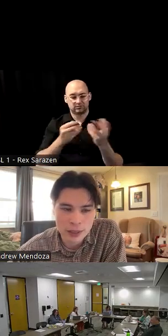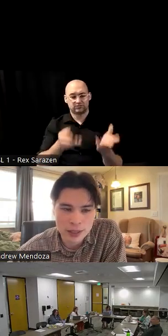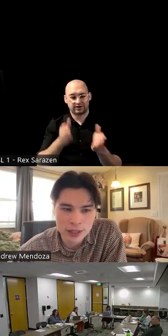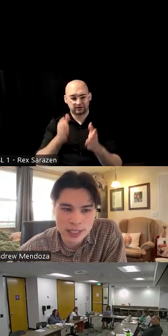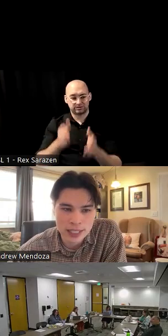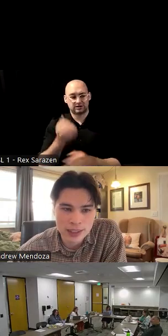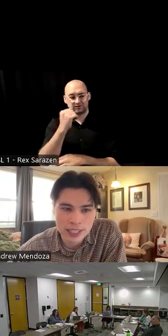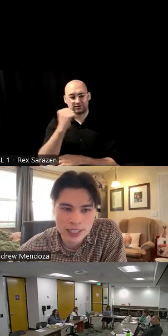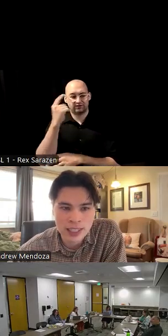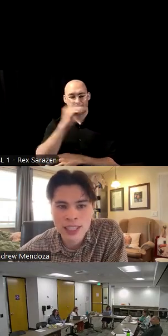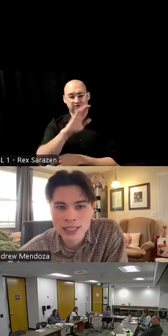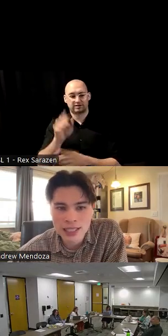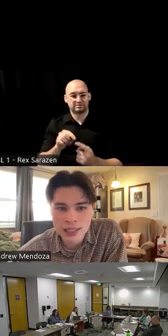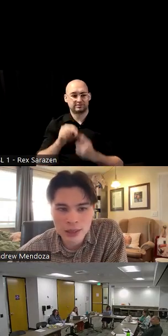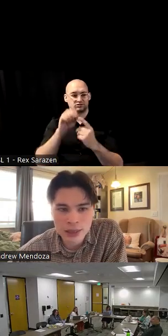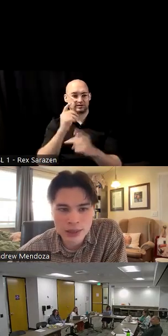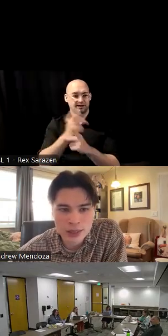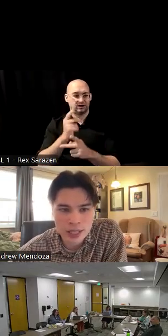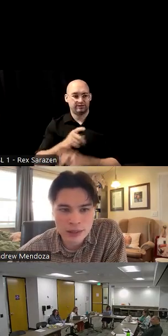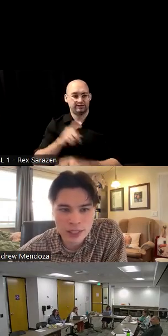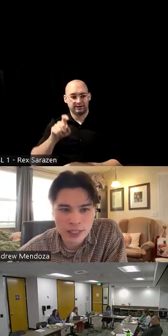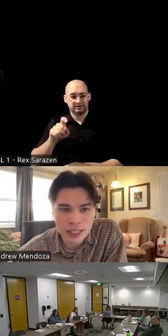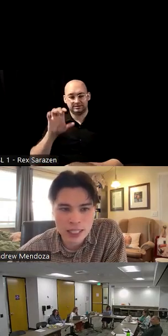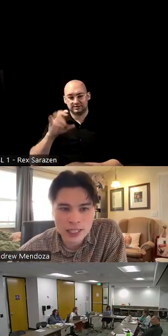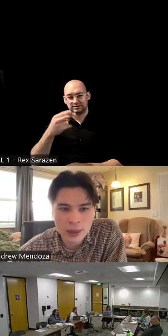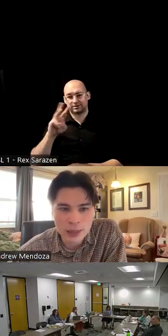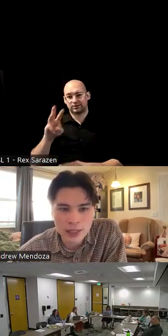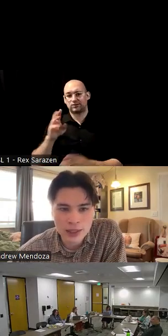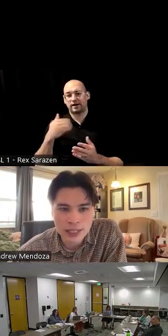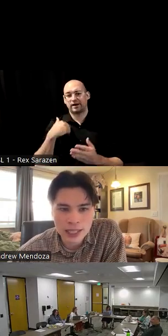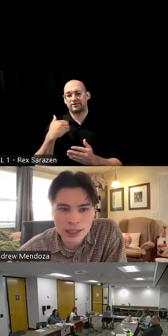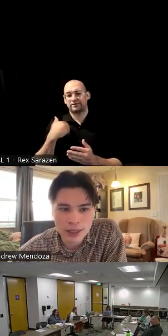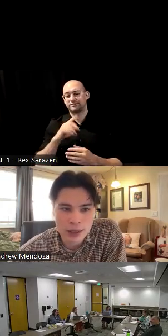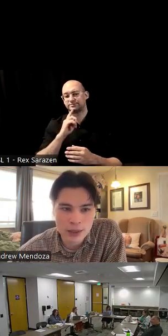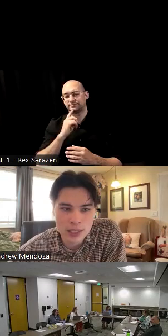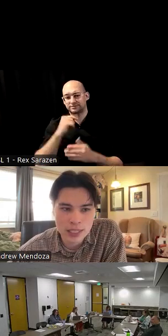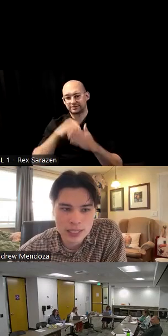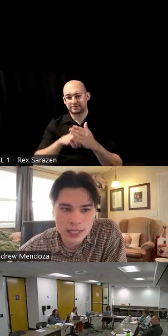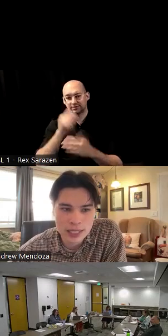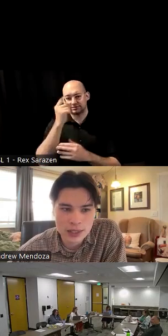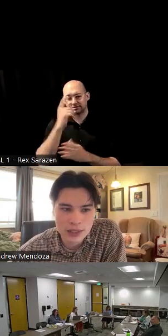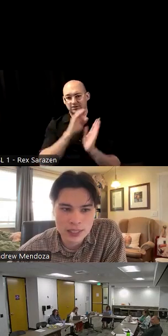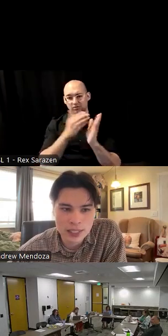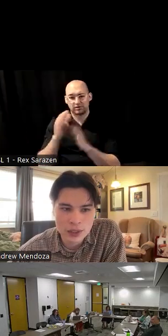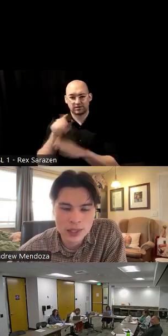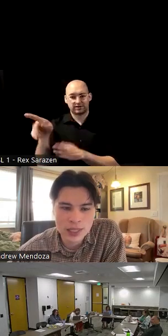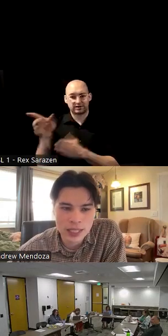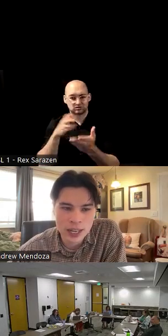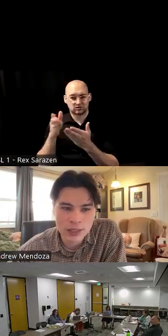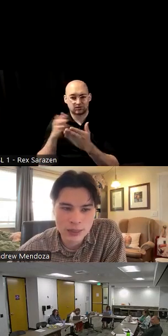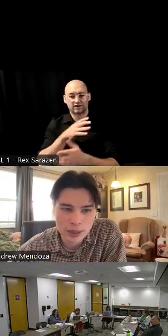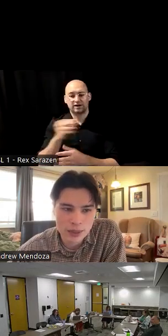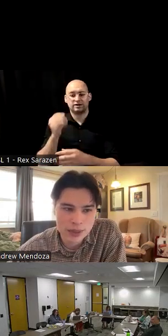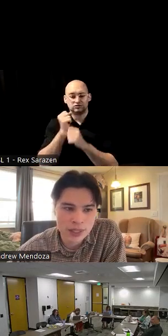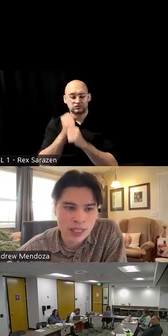for their specialized care needs. CHWs have an intimate understanding of the communities that they serve and are trusted